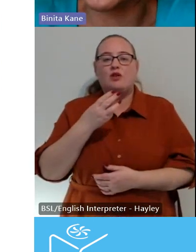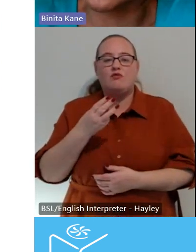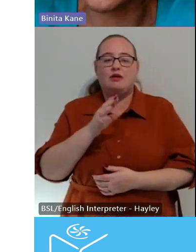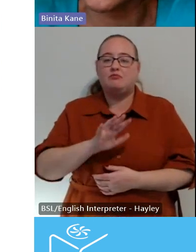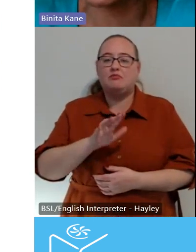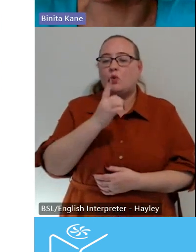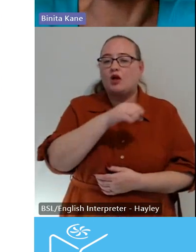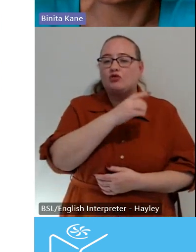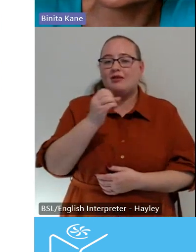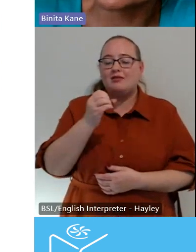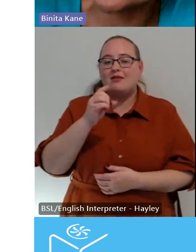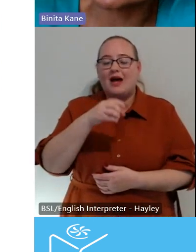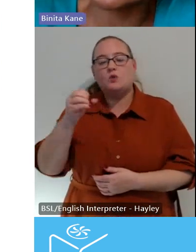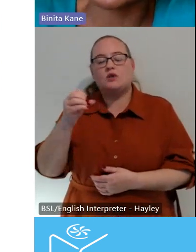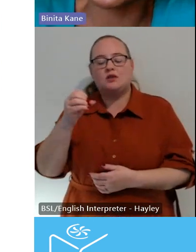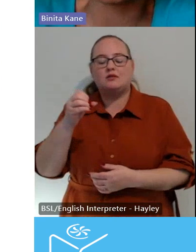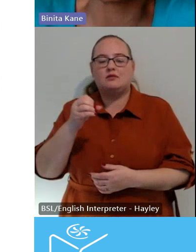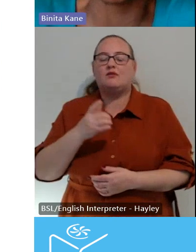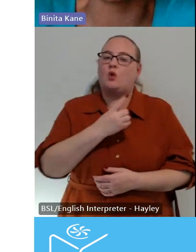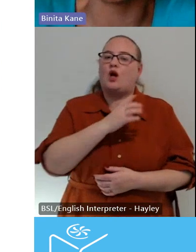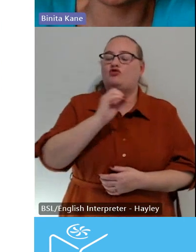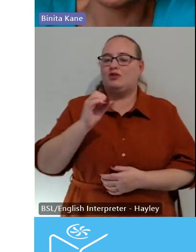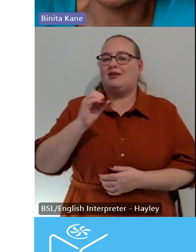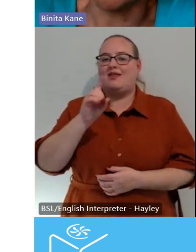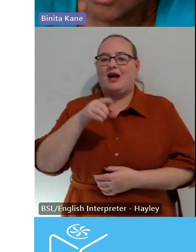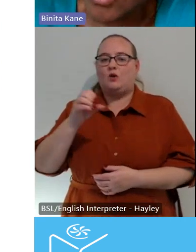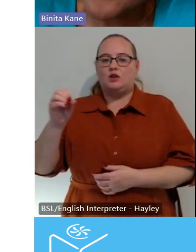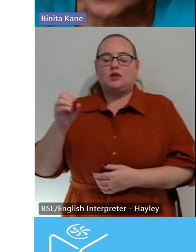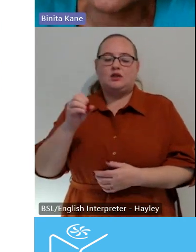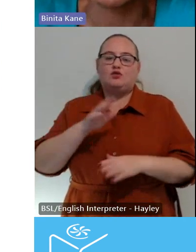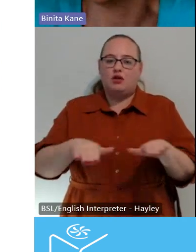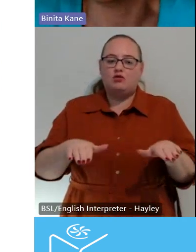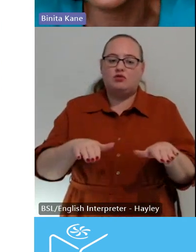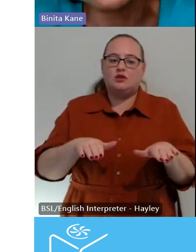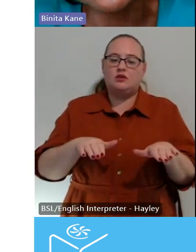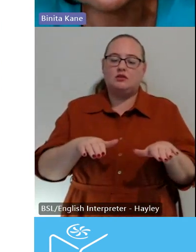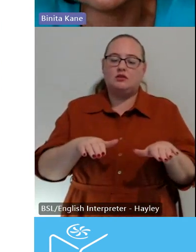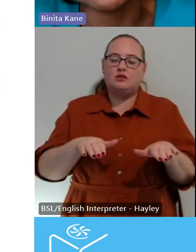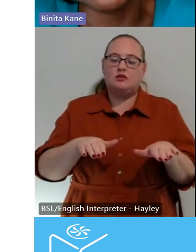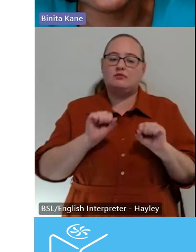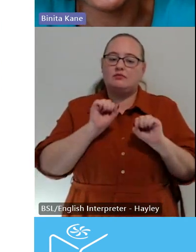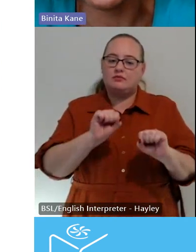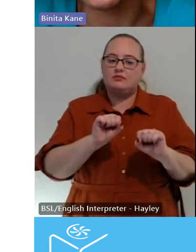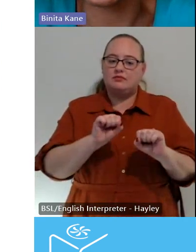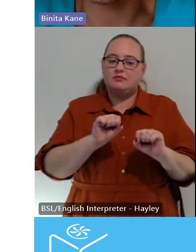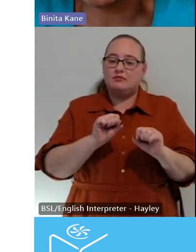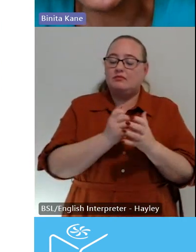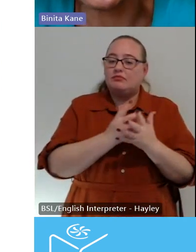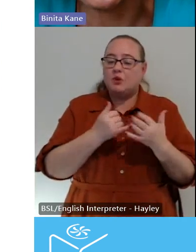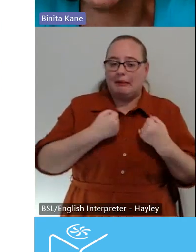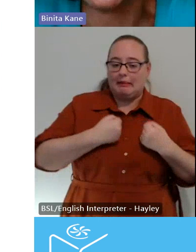long COVID. Not all of them will be as sick as Jasmine, but many of them are. And this is a word cloud from the Long COVID